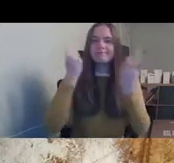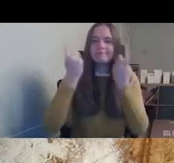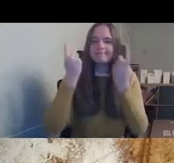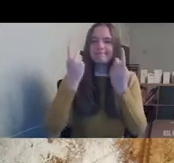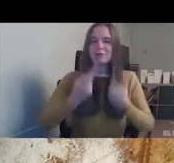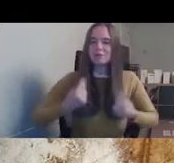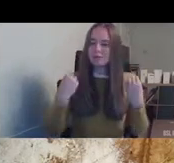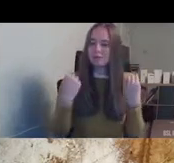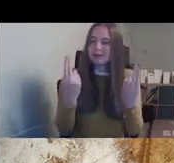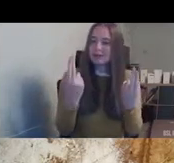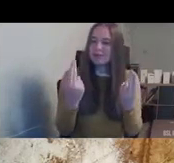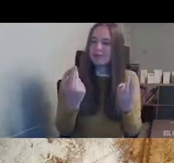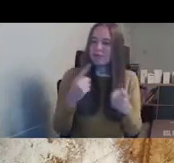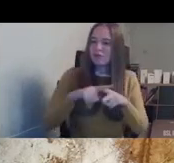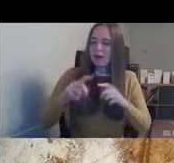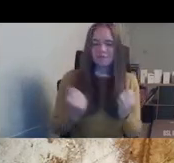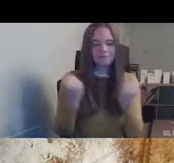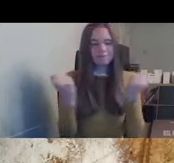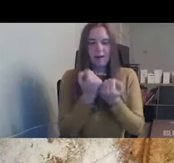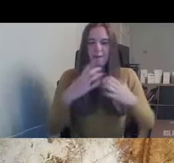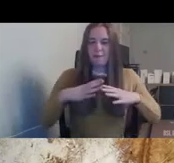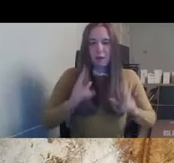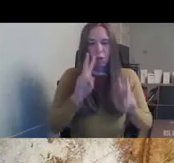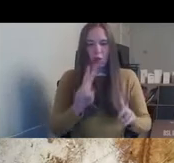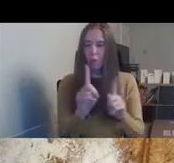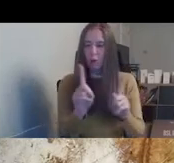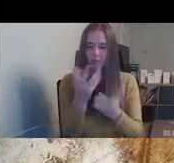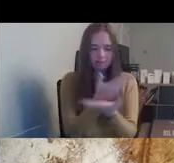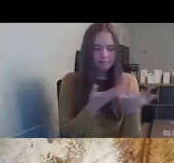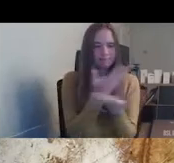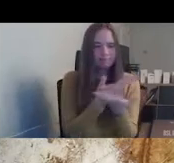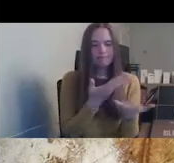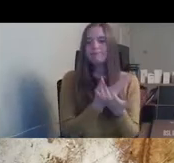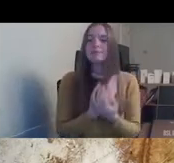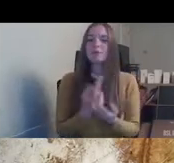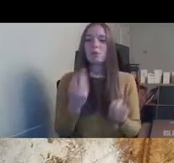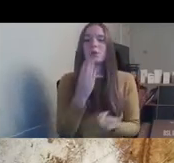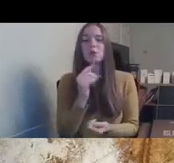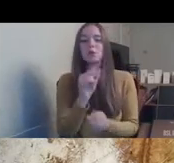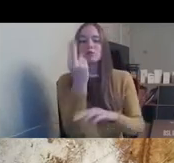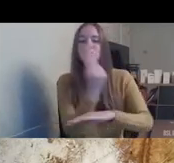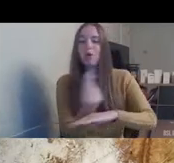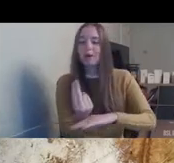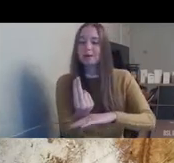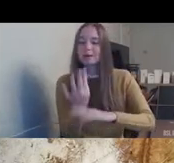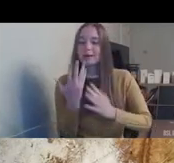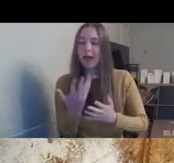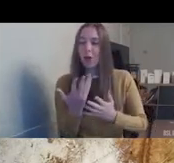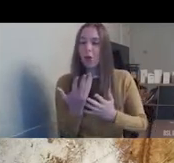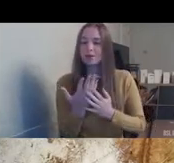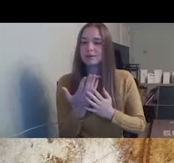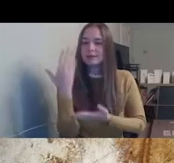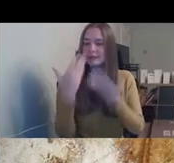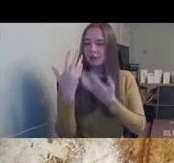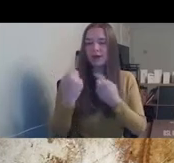resistance to fight for that freedom would look like. And so we, we use these drawings as, as artifacts and information